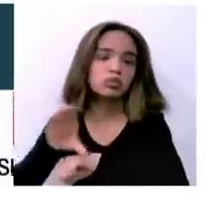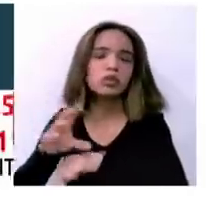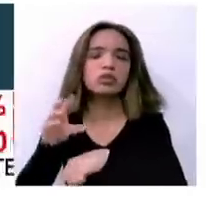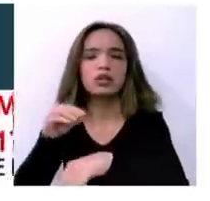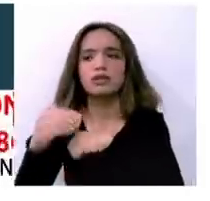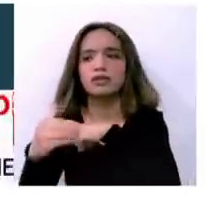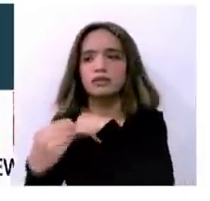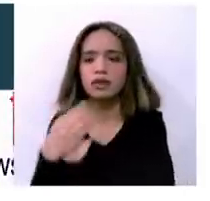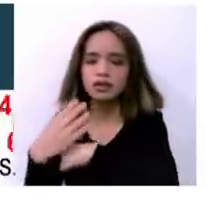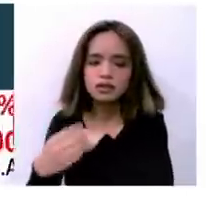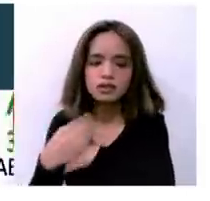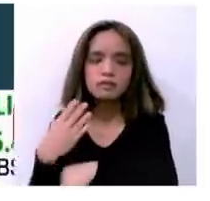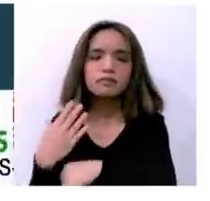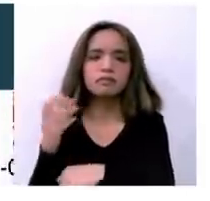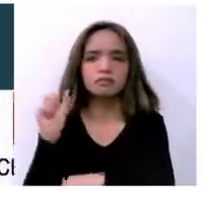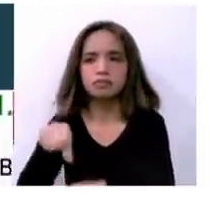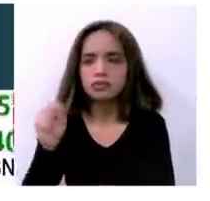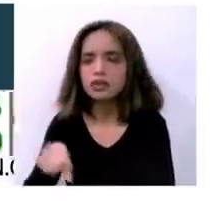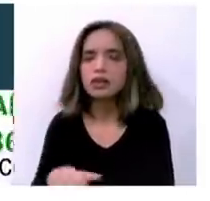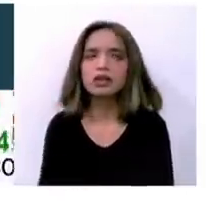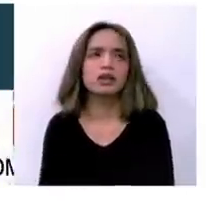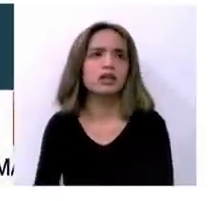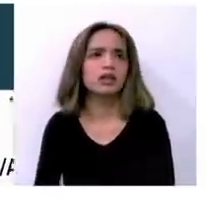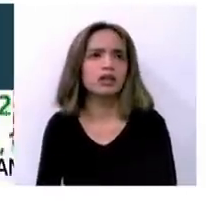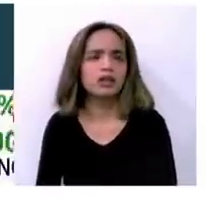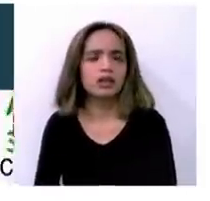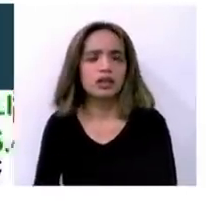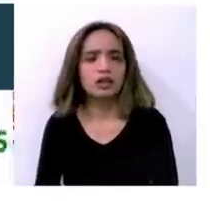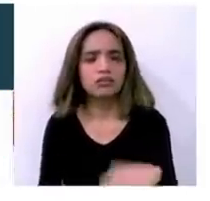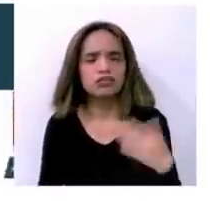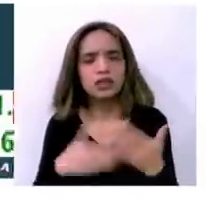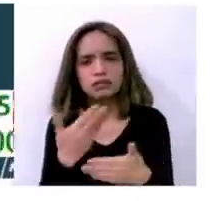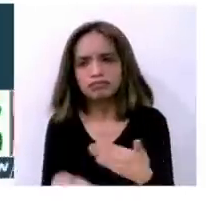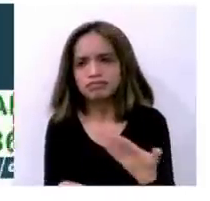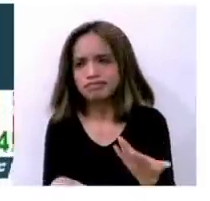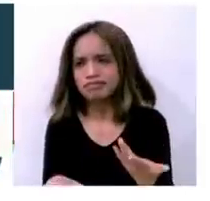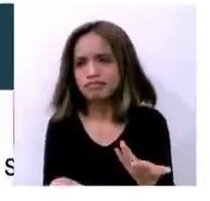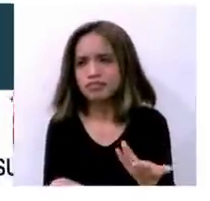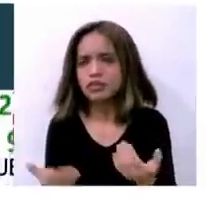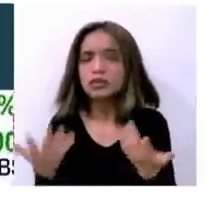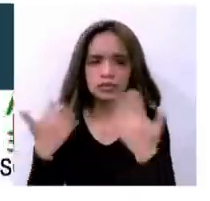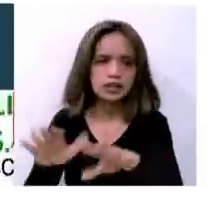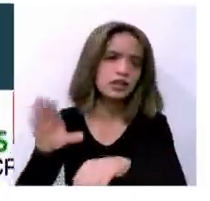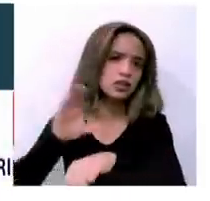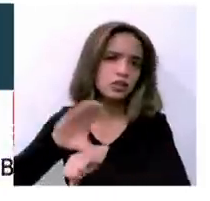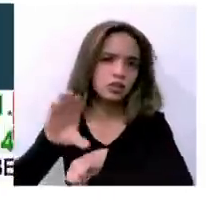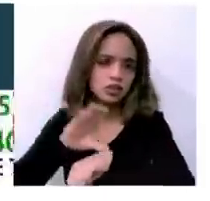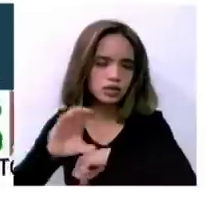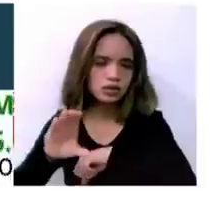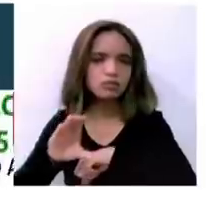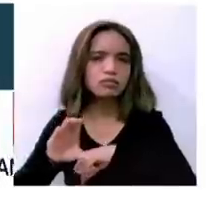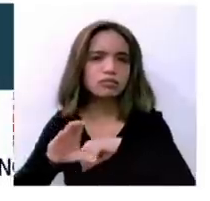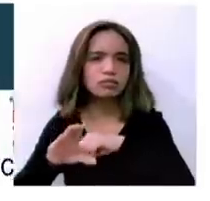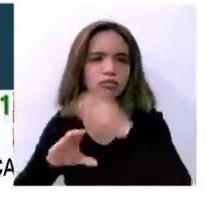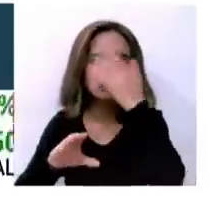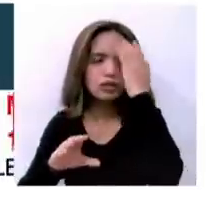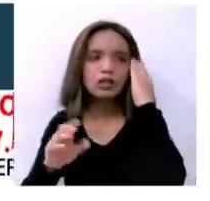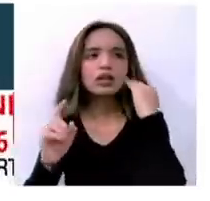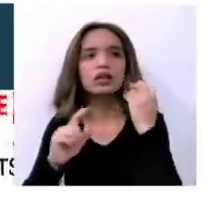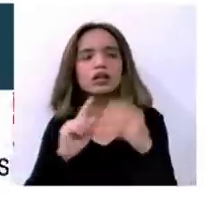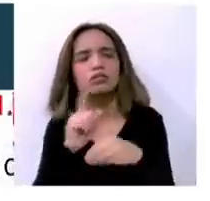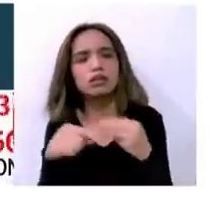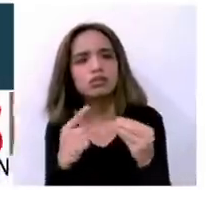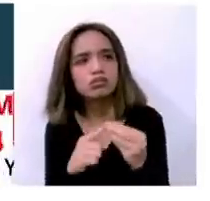did Mayor Isko Moreno, sought his advice, and we consulted him on a lot of matters,